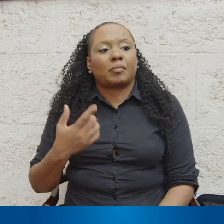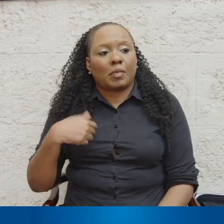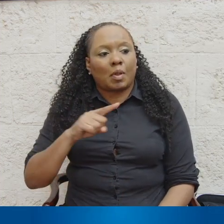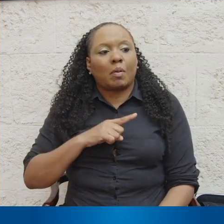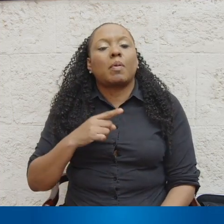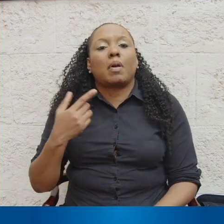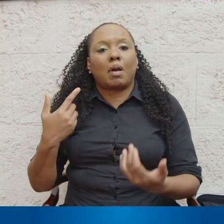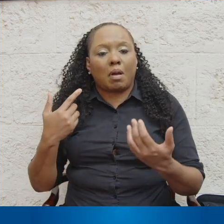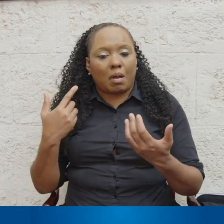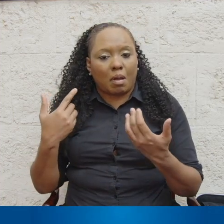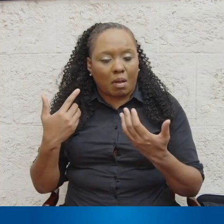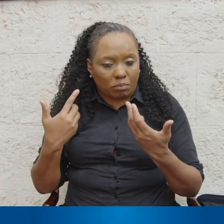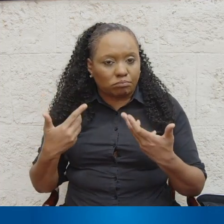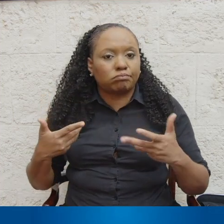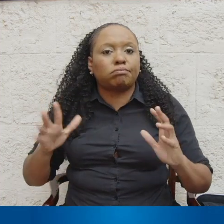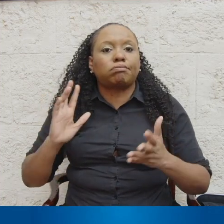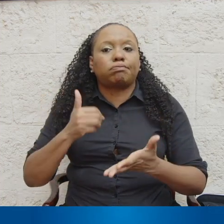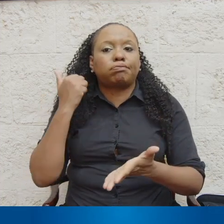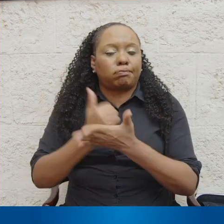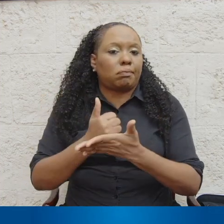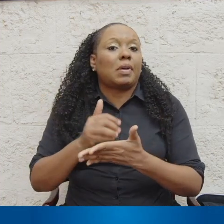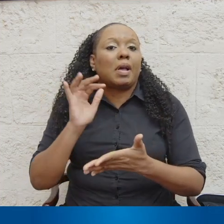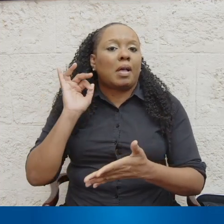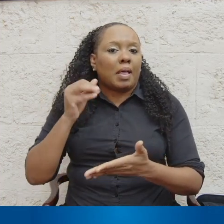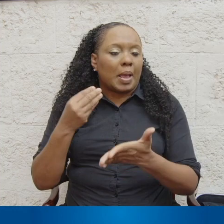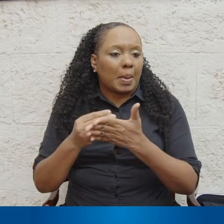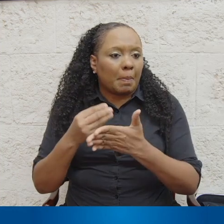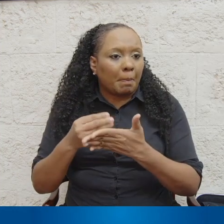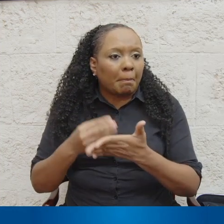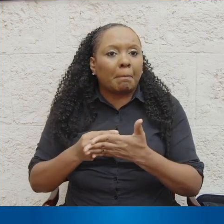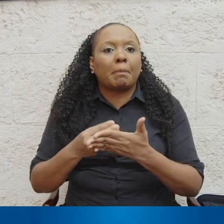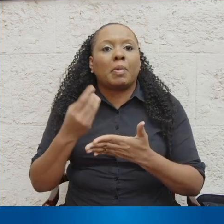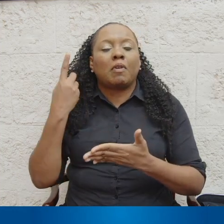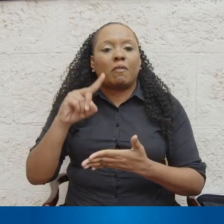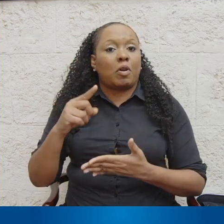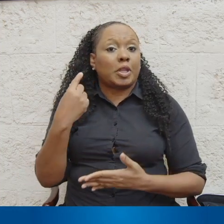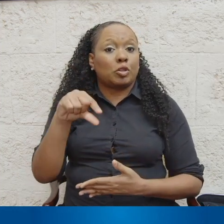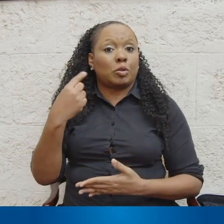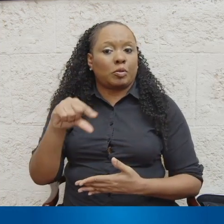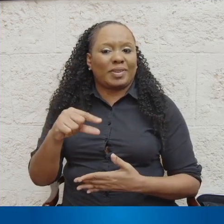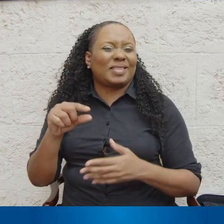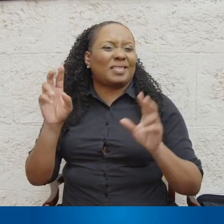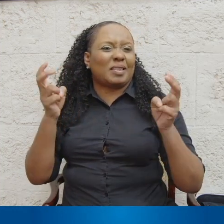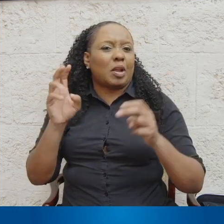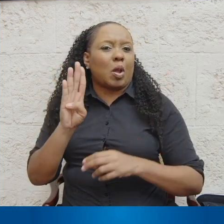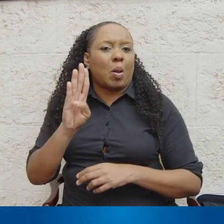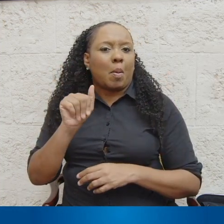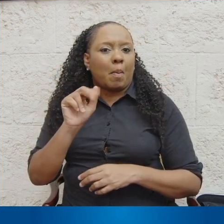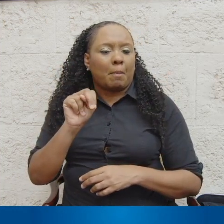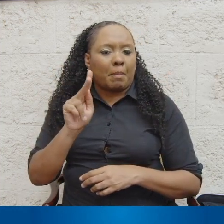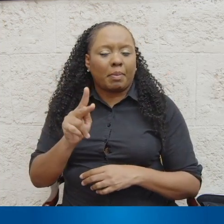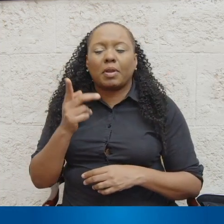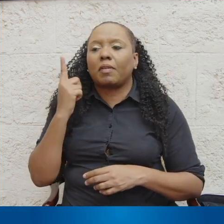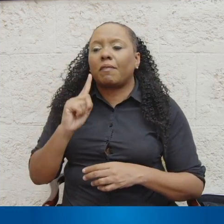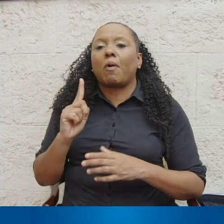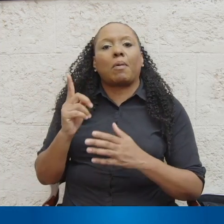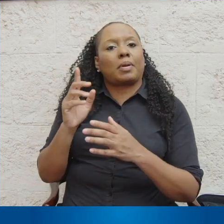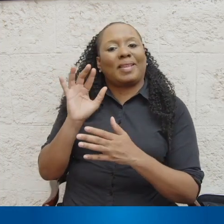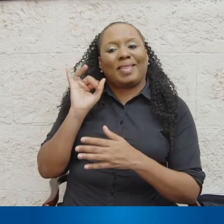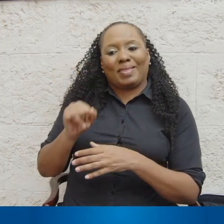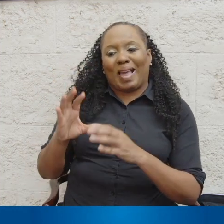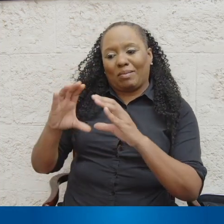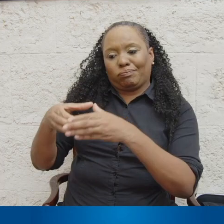Bank. So we approved the funding proposal for the creation of the Blue-Green Bank to be presented to the Green Climate Fund.